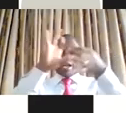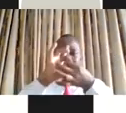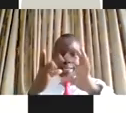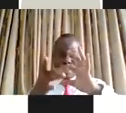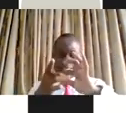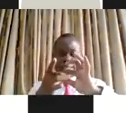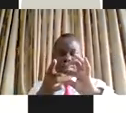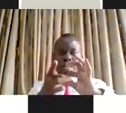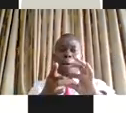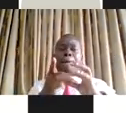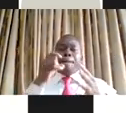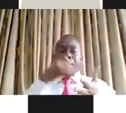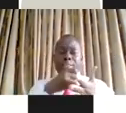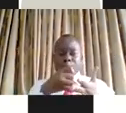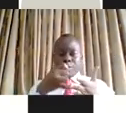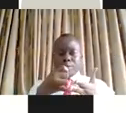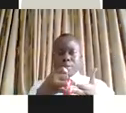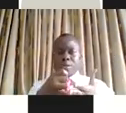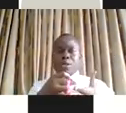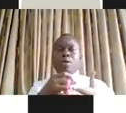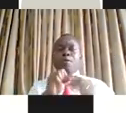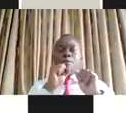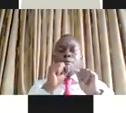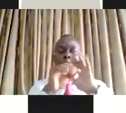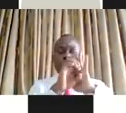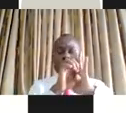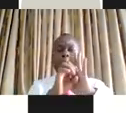requires Parliament to facilitate and